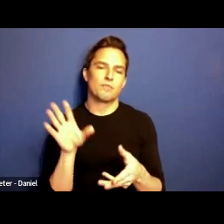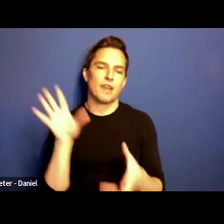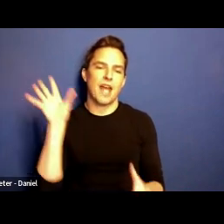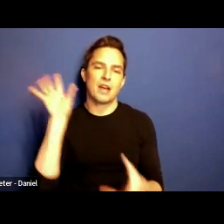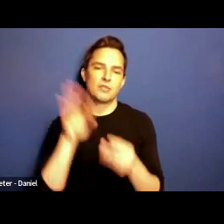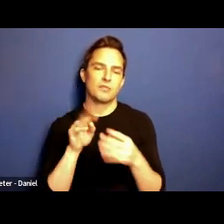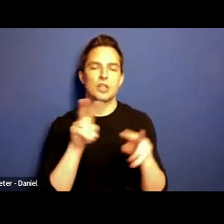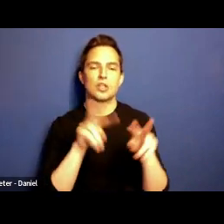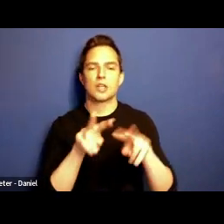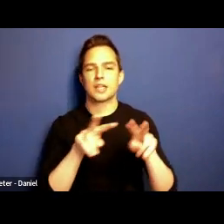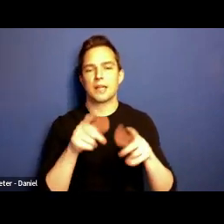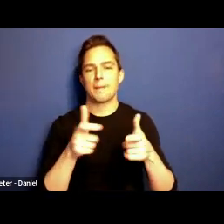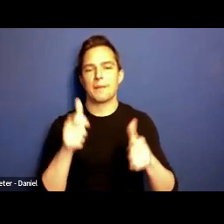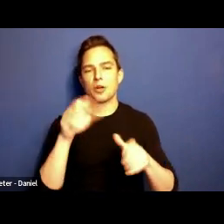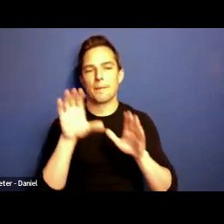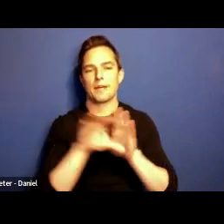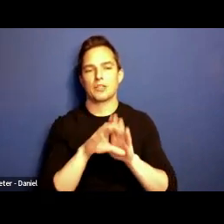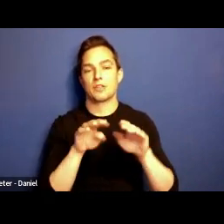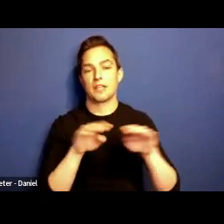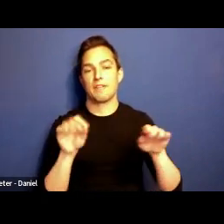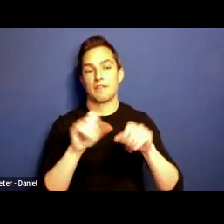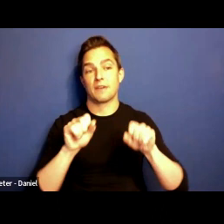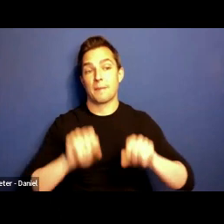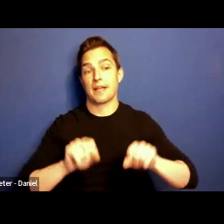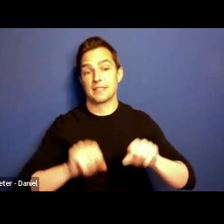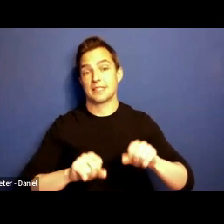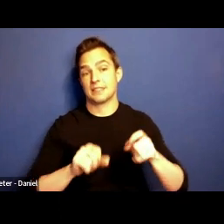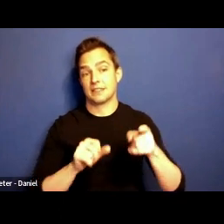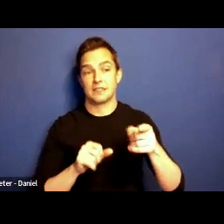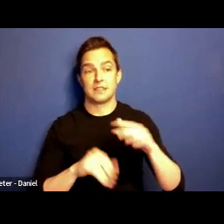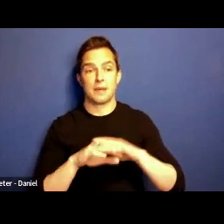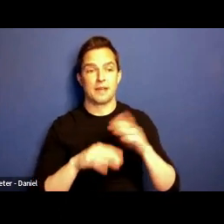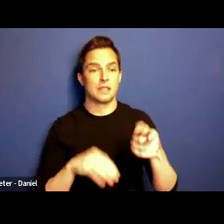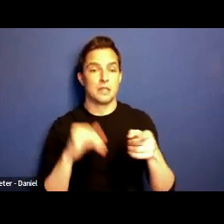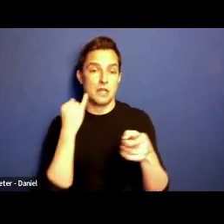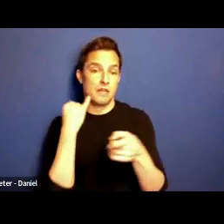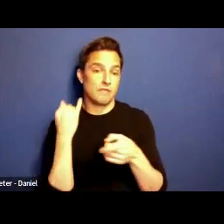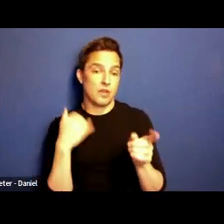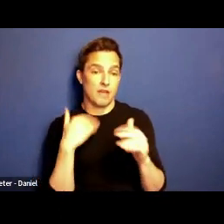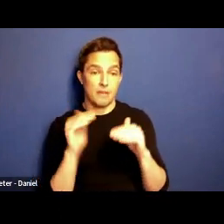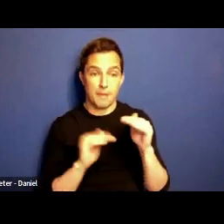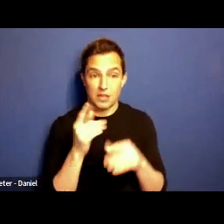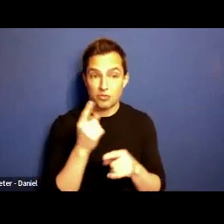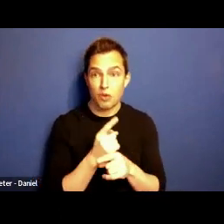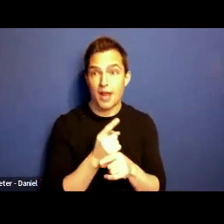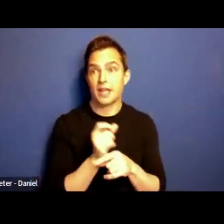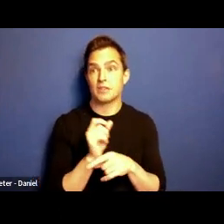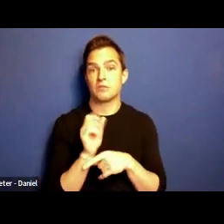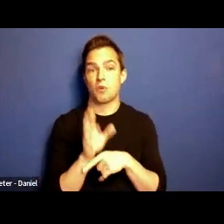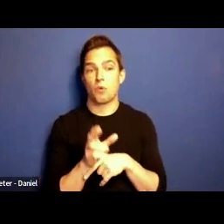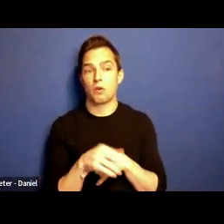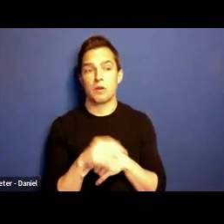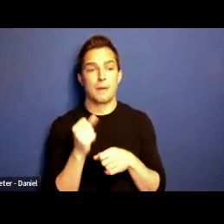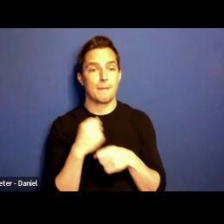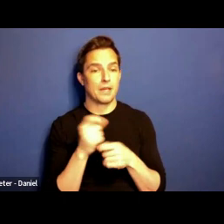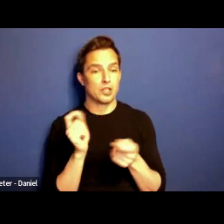picture at the level of capacity in the different system components and trying to understand if we've got the balance right, or if we made